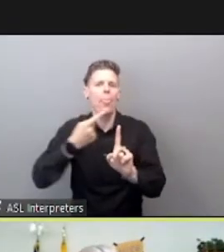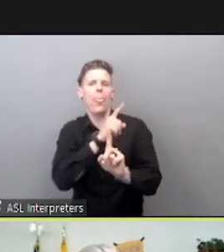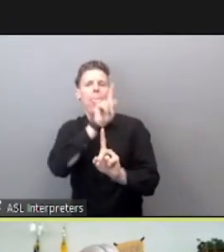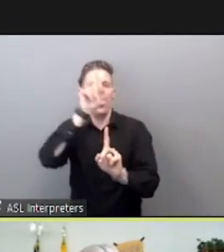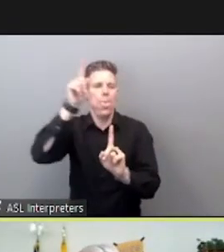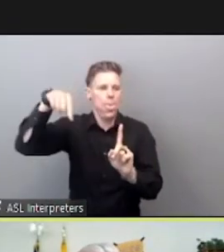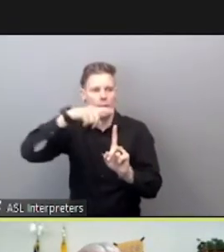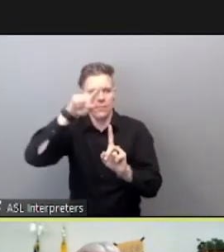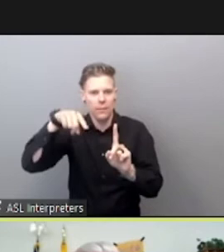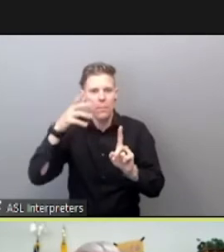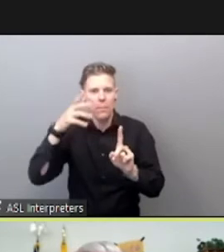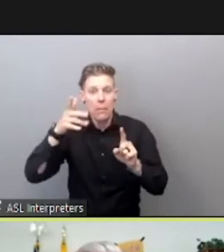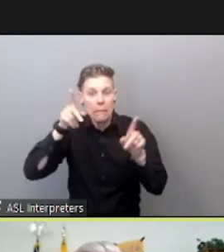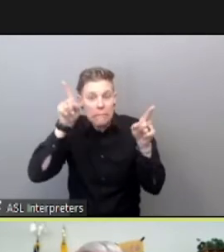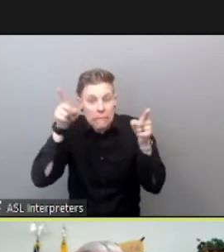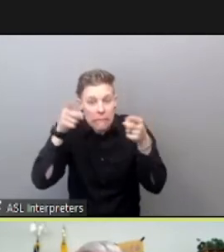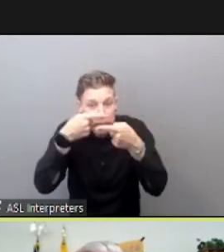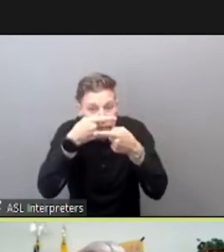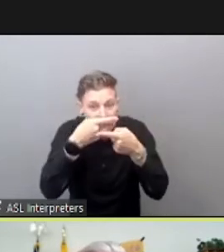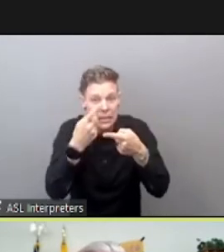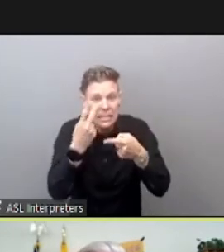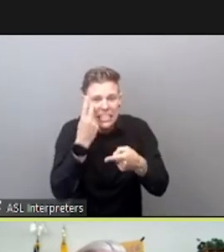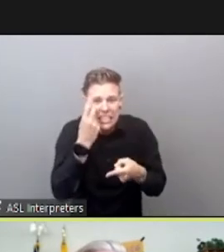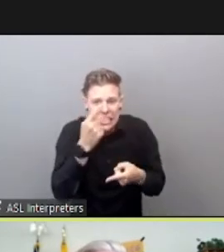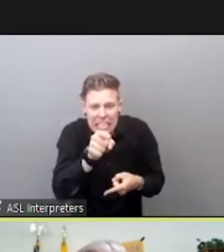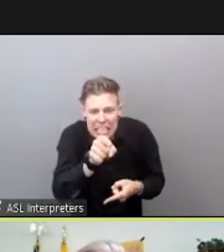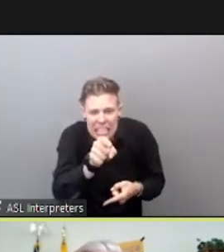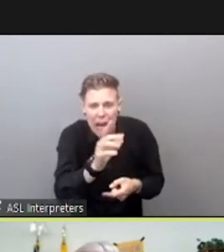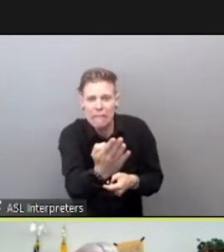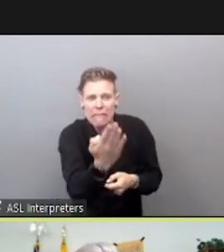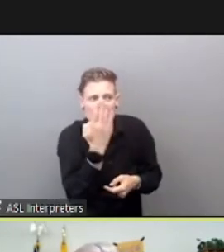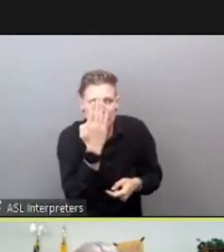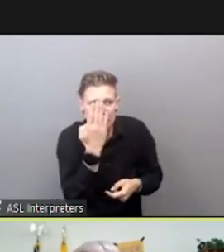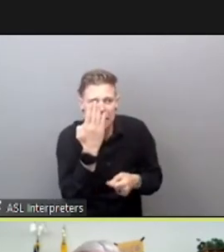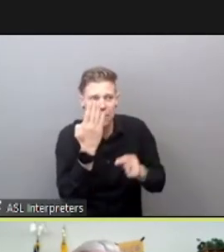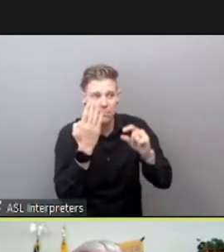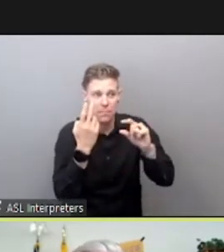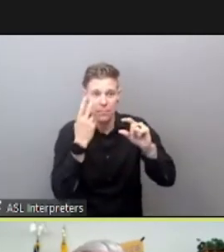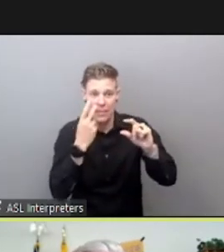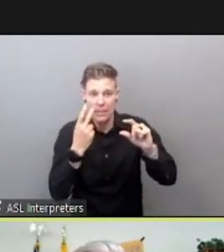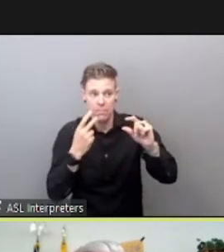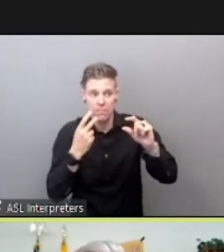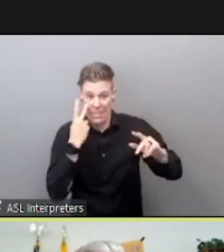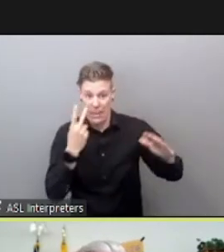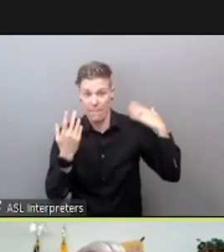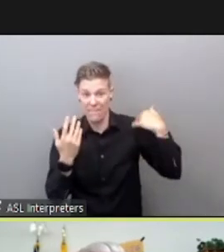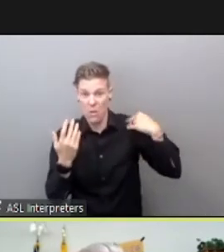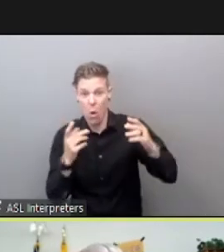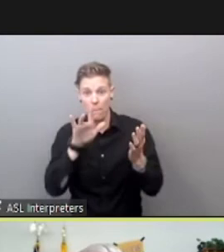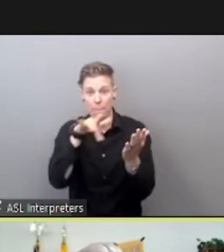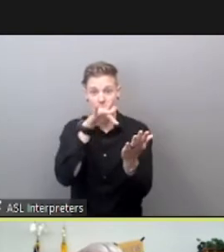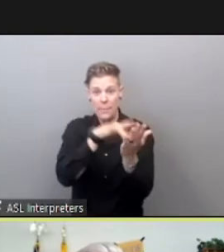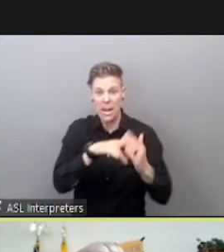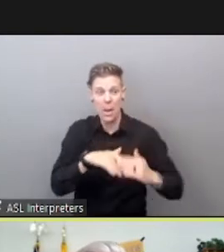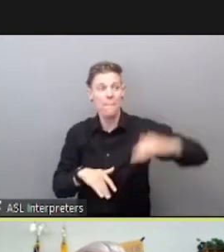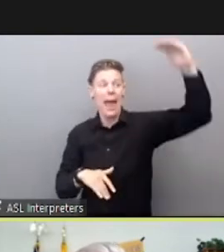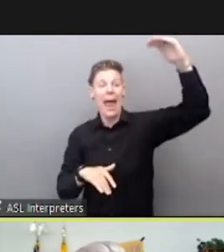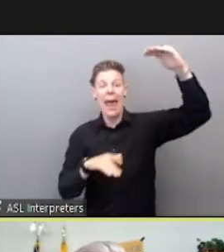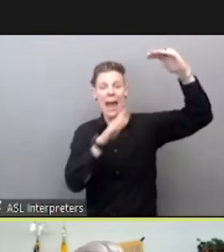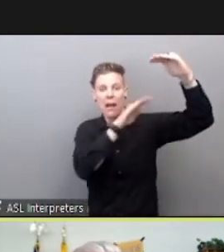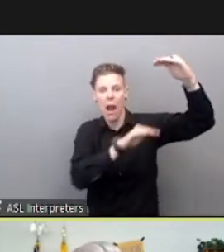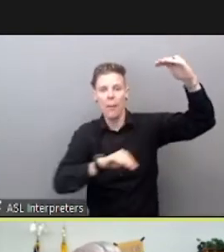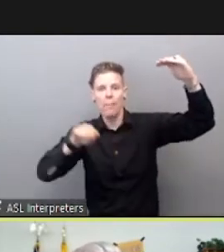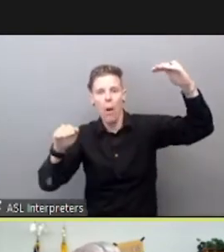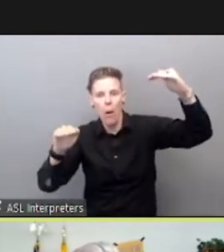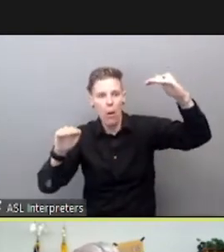we only have half the number of cases now, or a third that we had when we were at our peak. But things have fairly